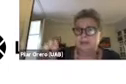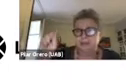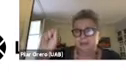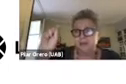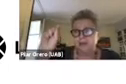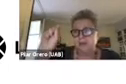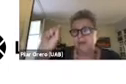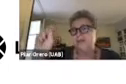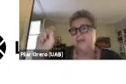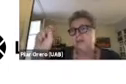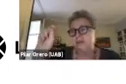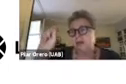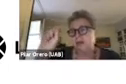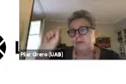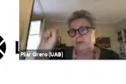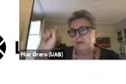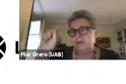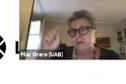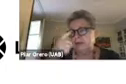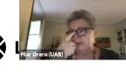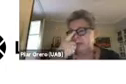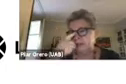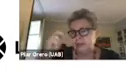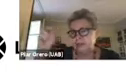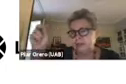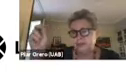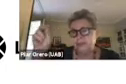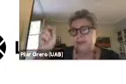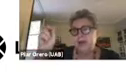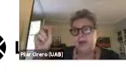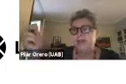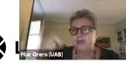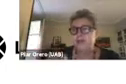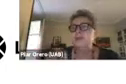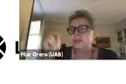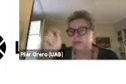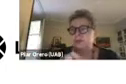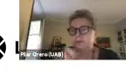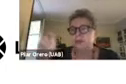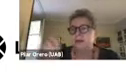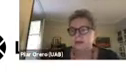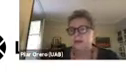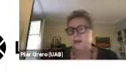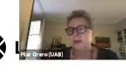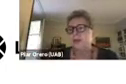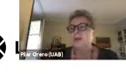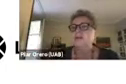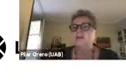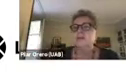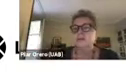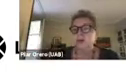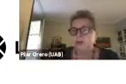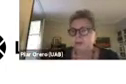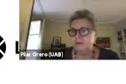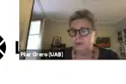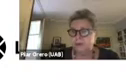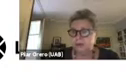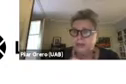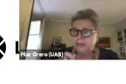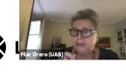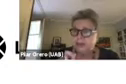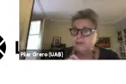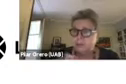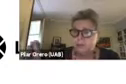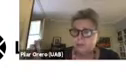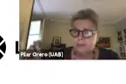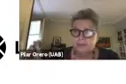to adapt these three European legislations into each European country, okay? So it would have to